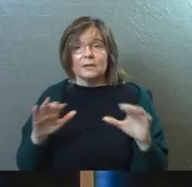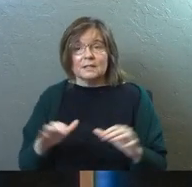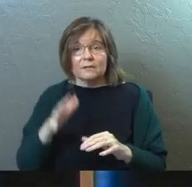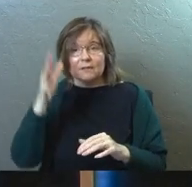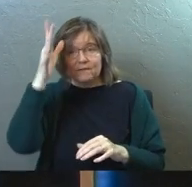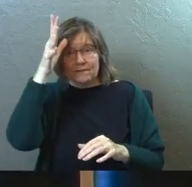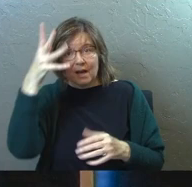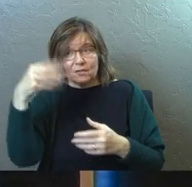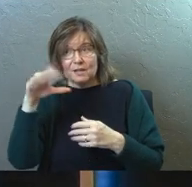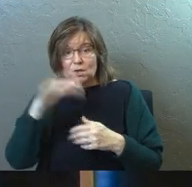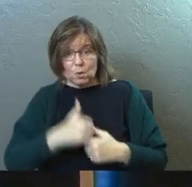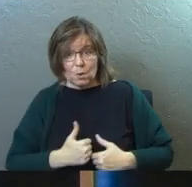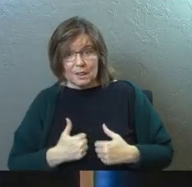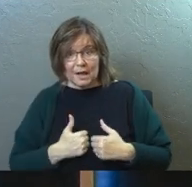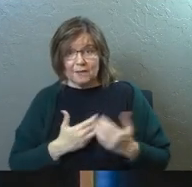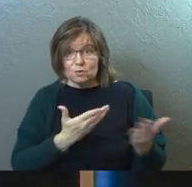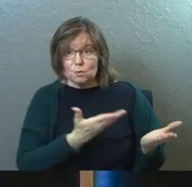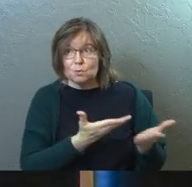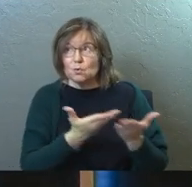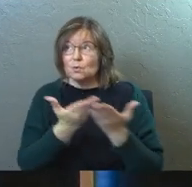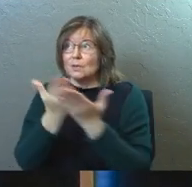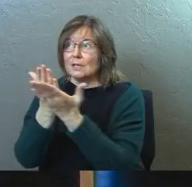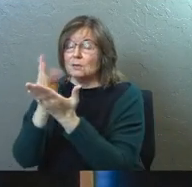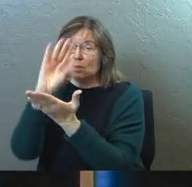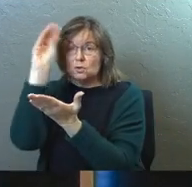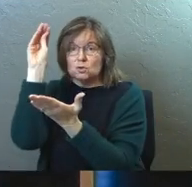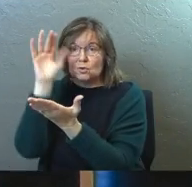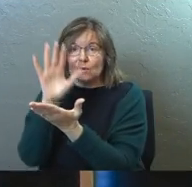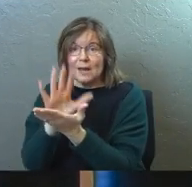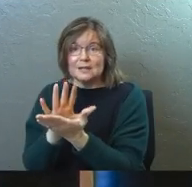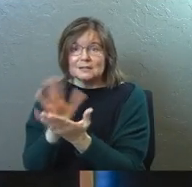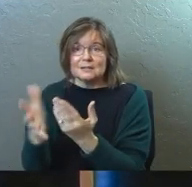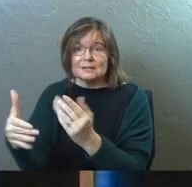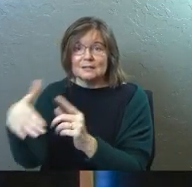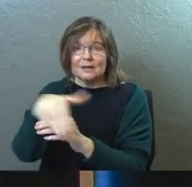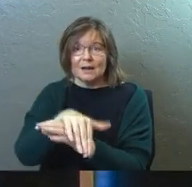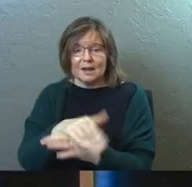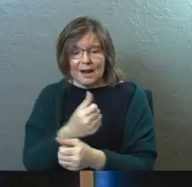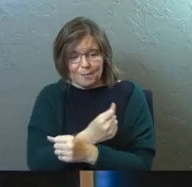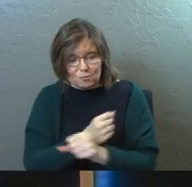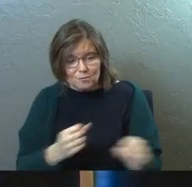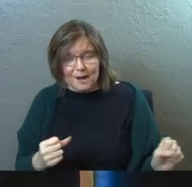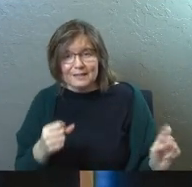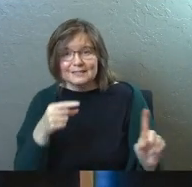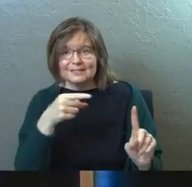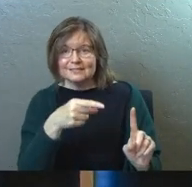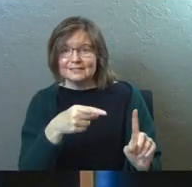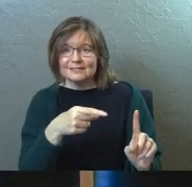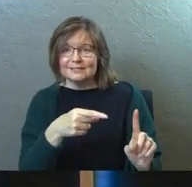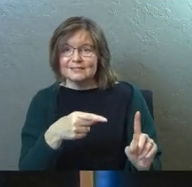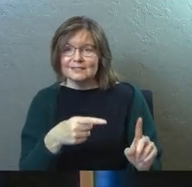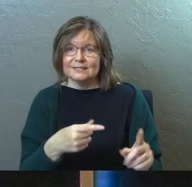you to a place in His grace where He's like, I'm rescuing you.